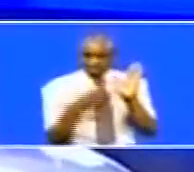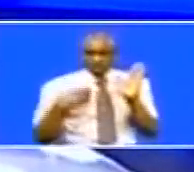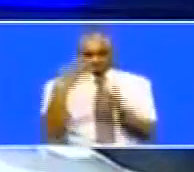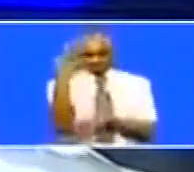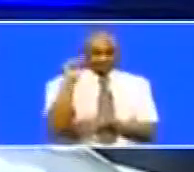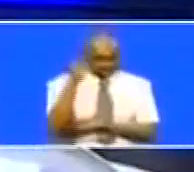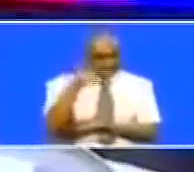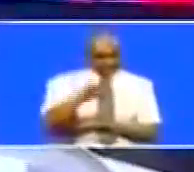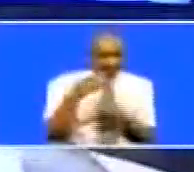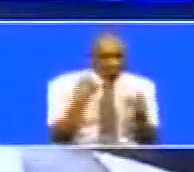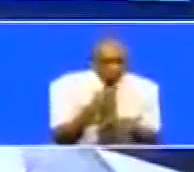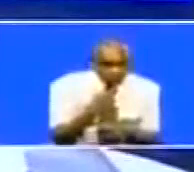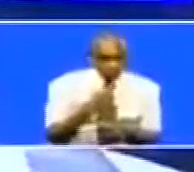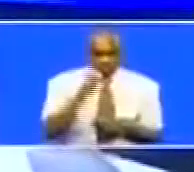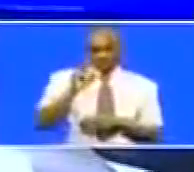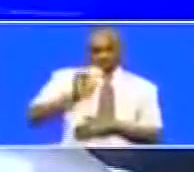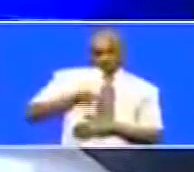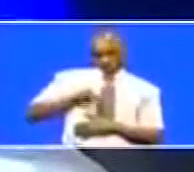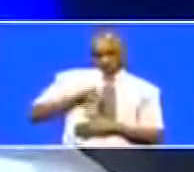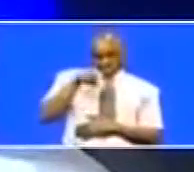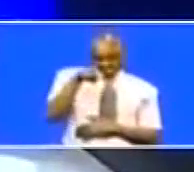five Kenyans, among them